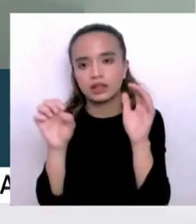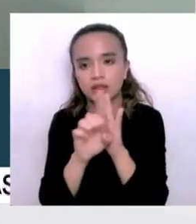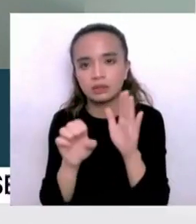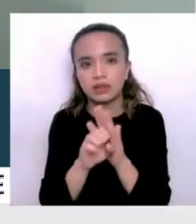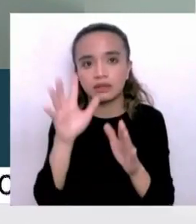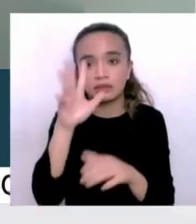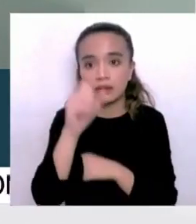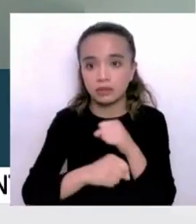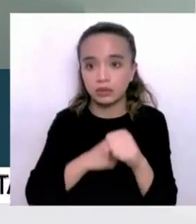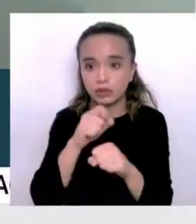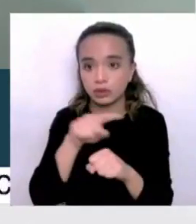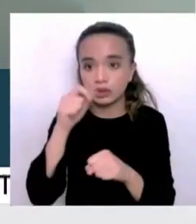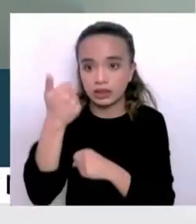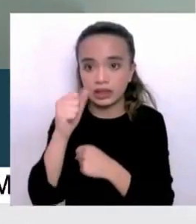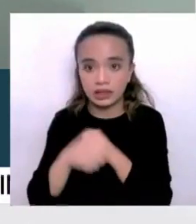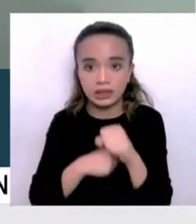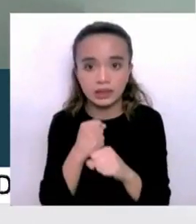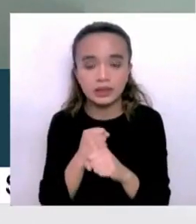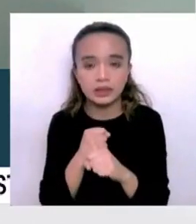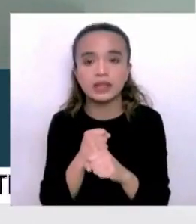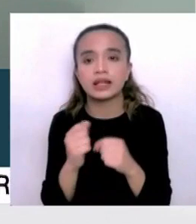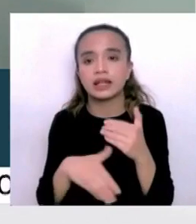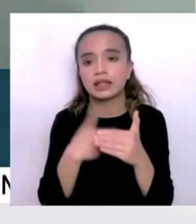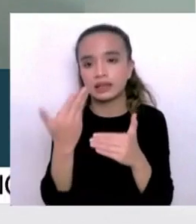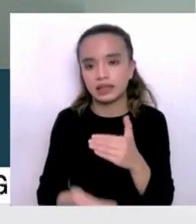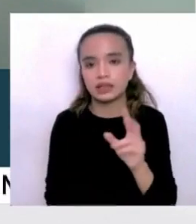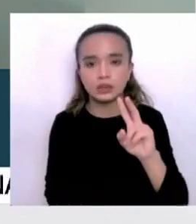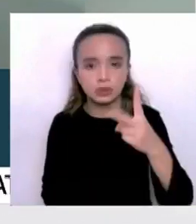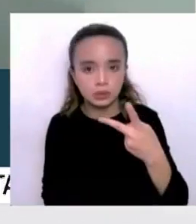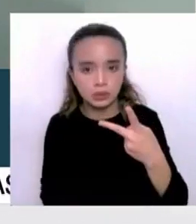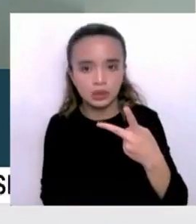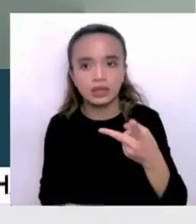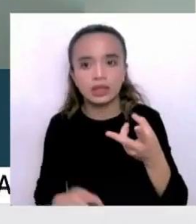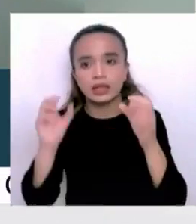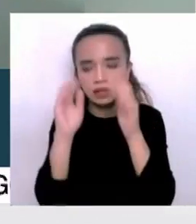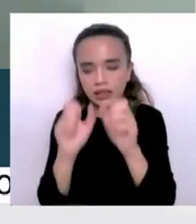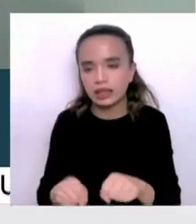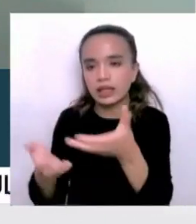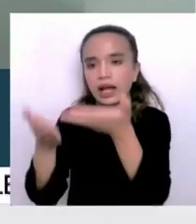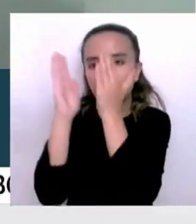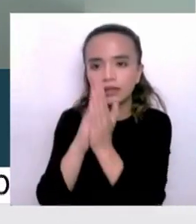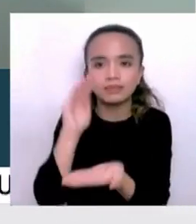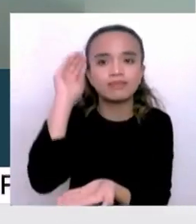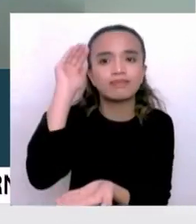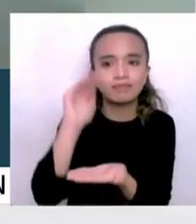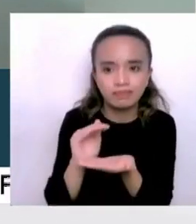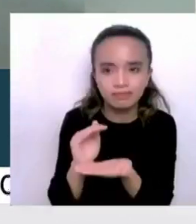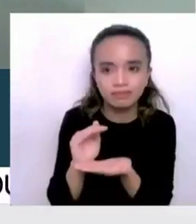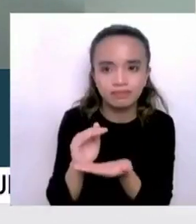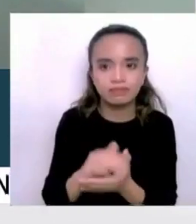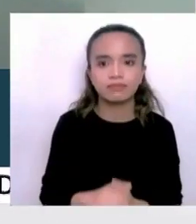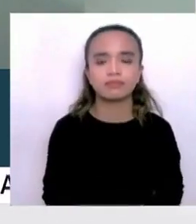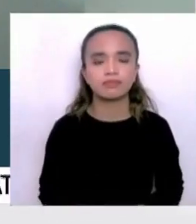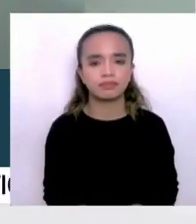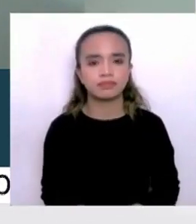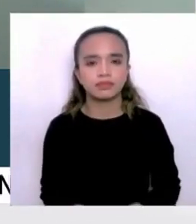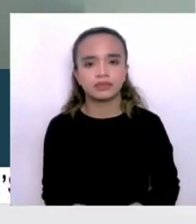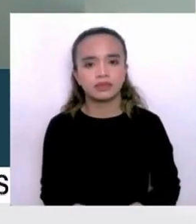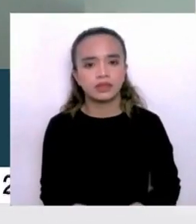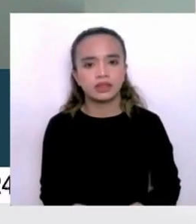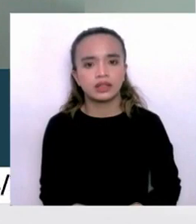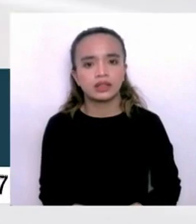we can ask for 20 years. And number two, we will ask also for reduction of the interest rate.